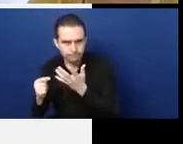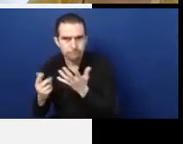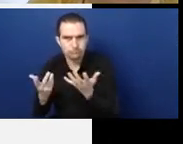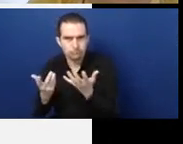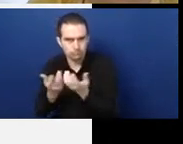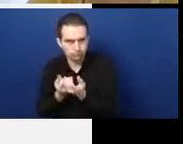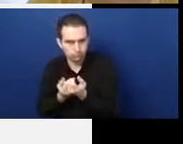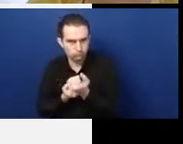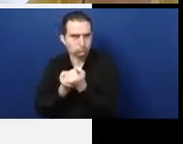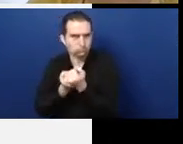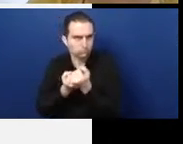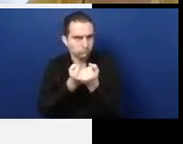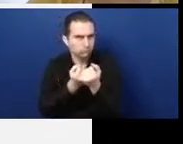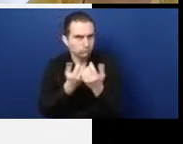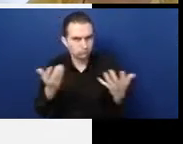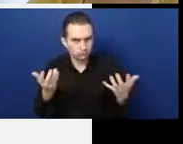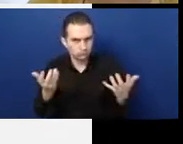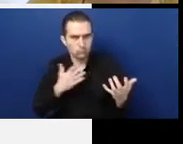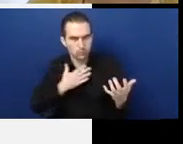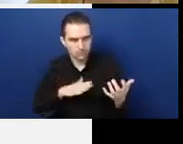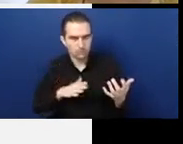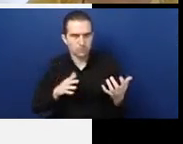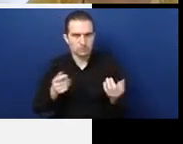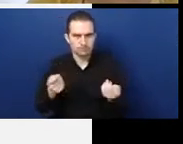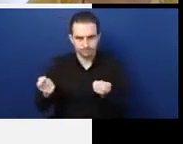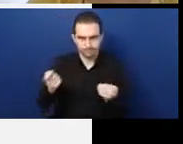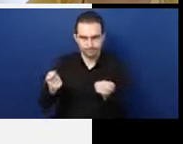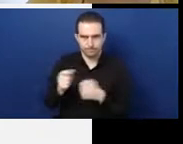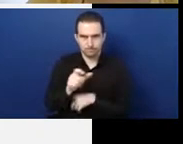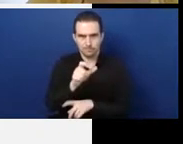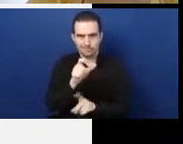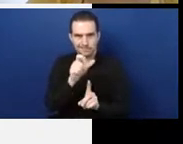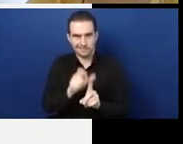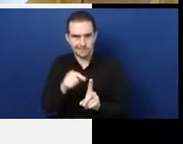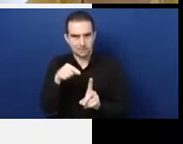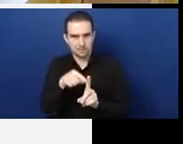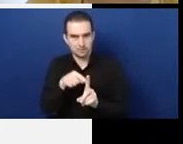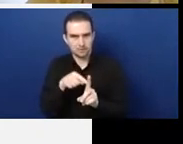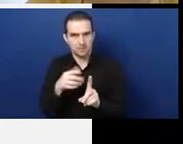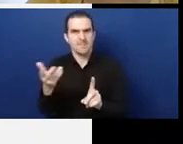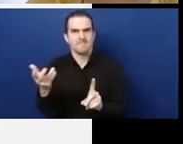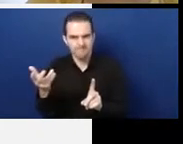be able to facilitate. So next slide.